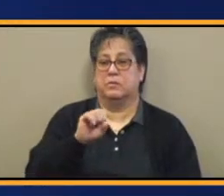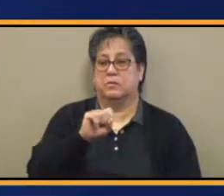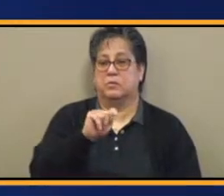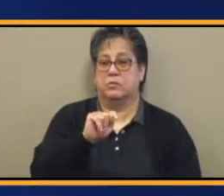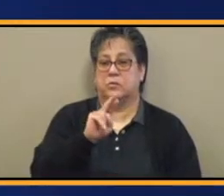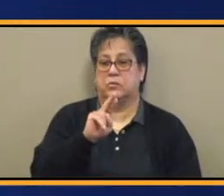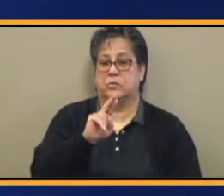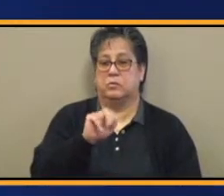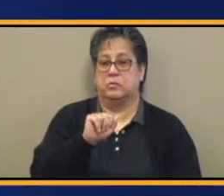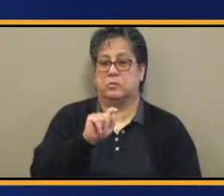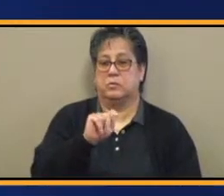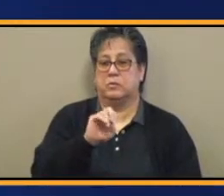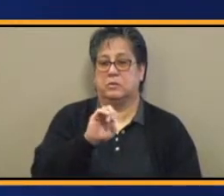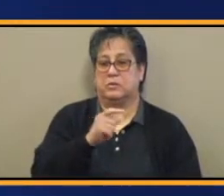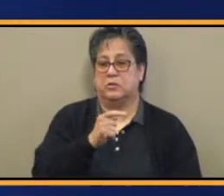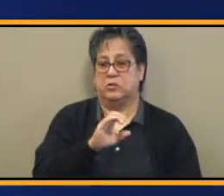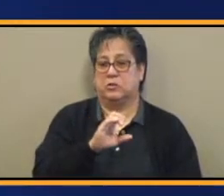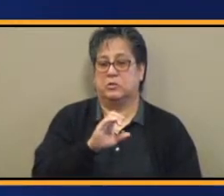sir.